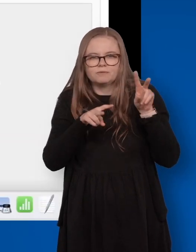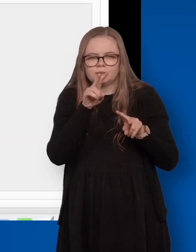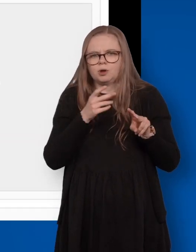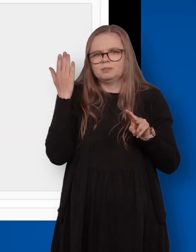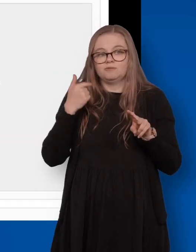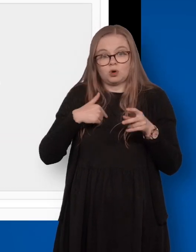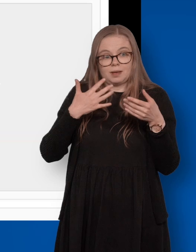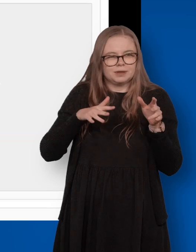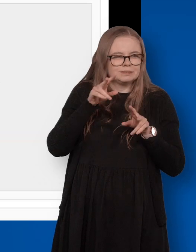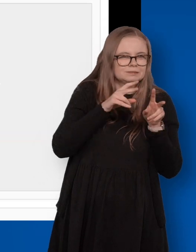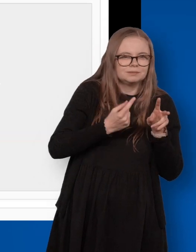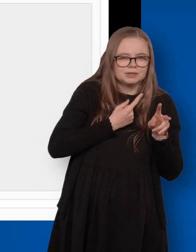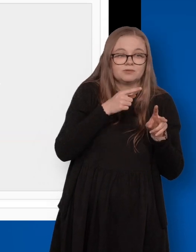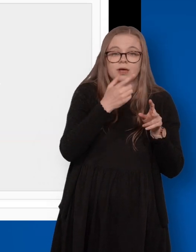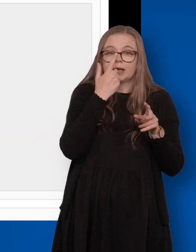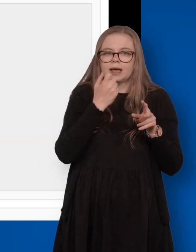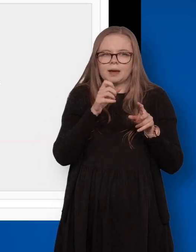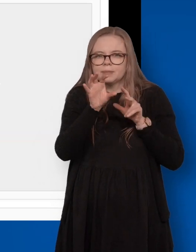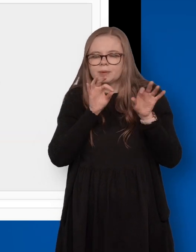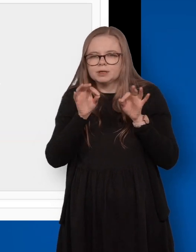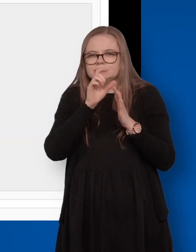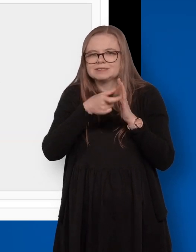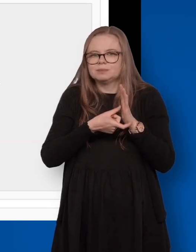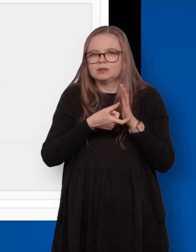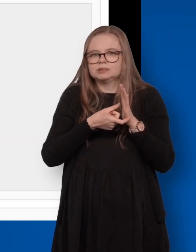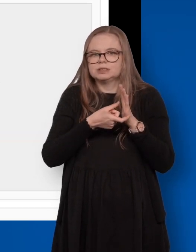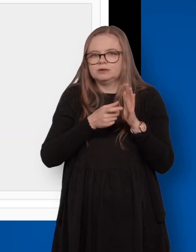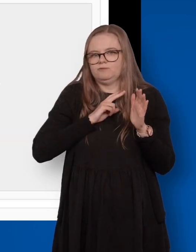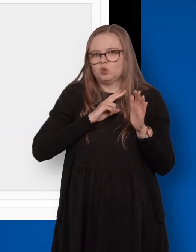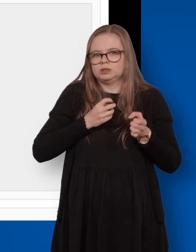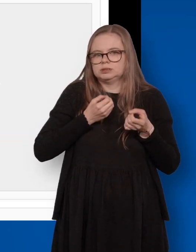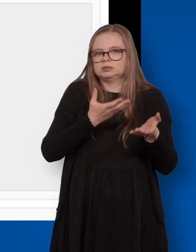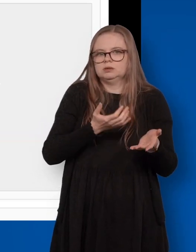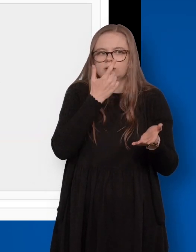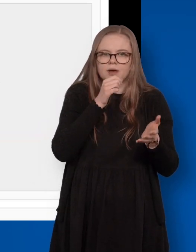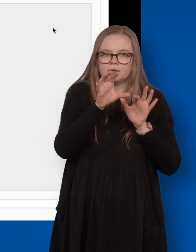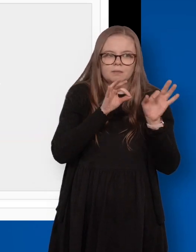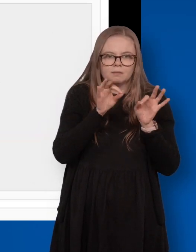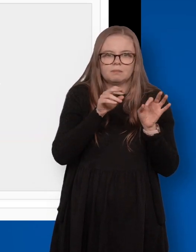I was playing around with it, there was the filtering for a disability voice, for example.